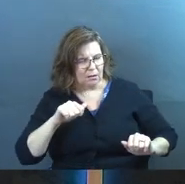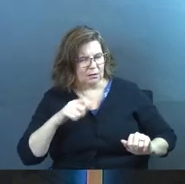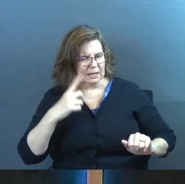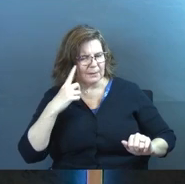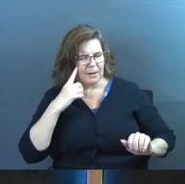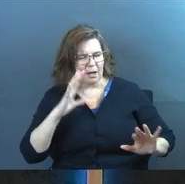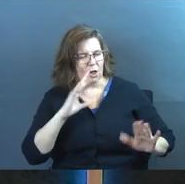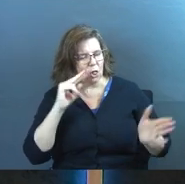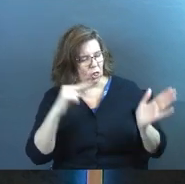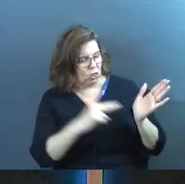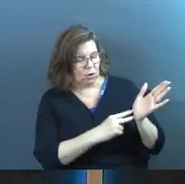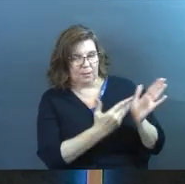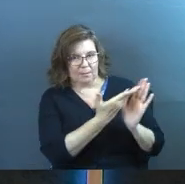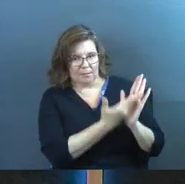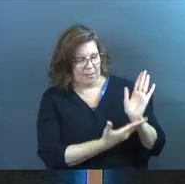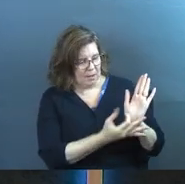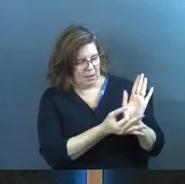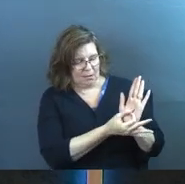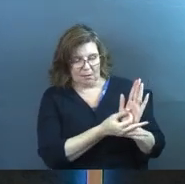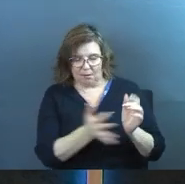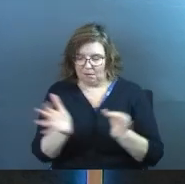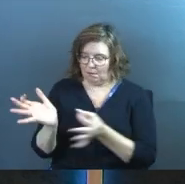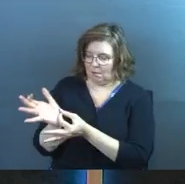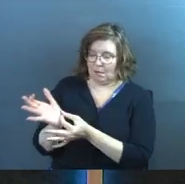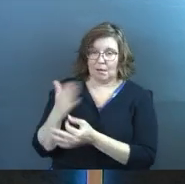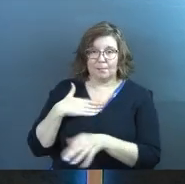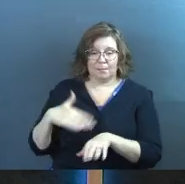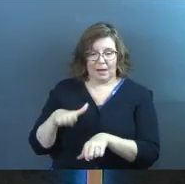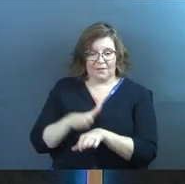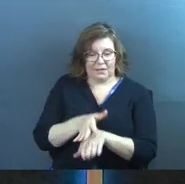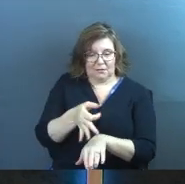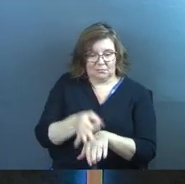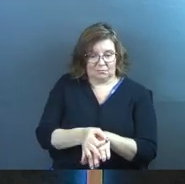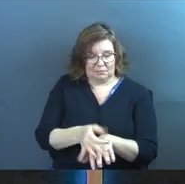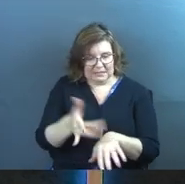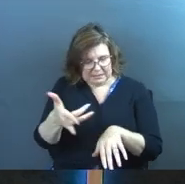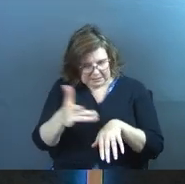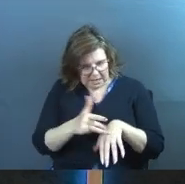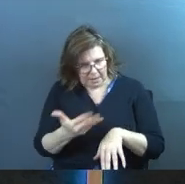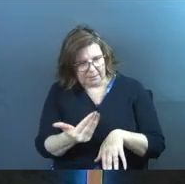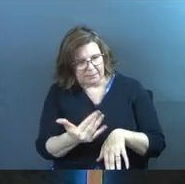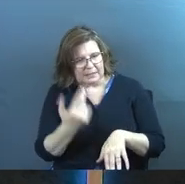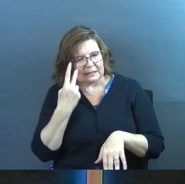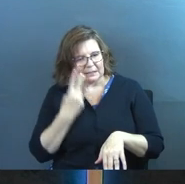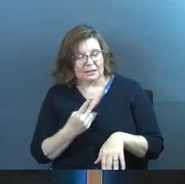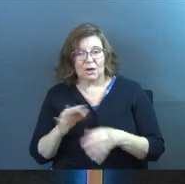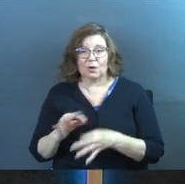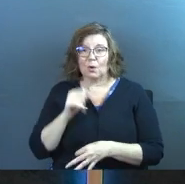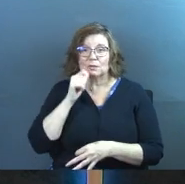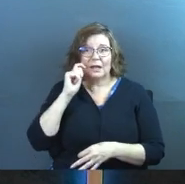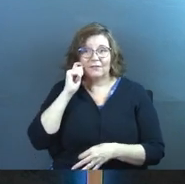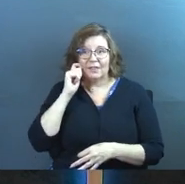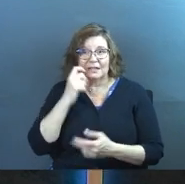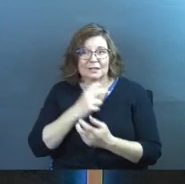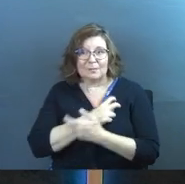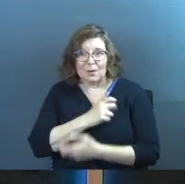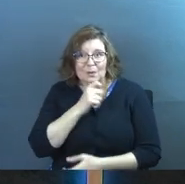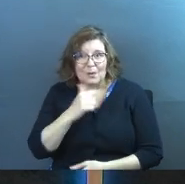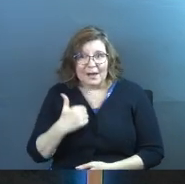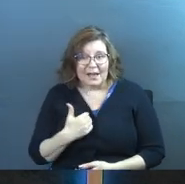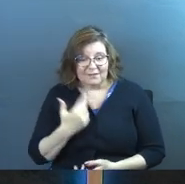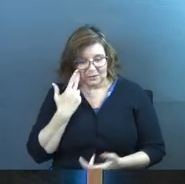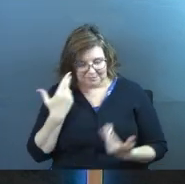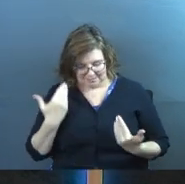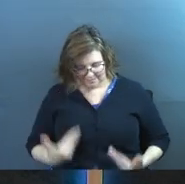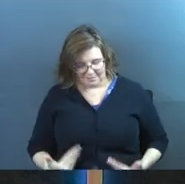minds? Look at my hands and my feet. It is I myself. Touch me and see. A ghost does not have flesh and bones, as